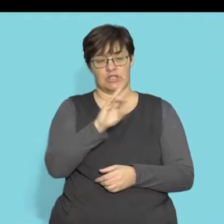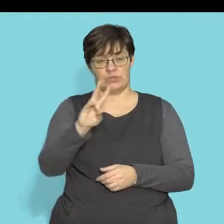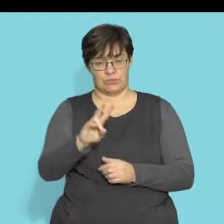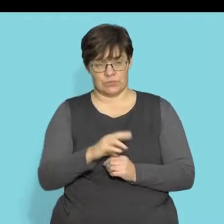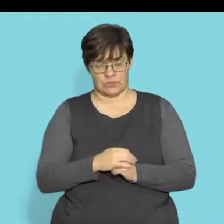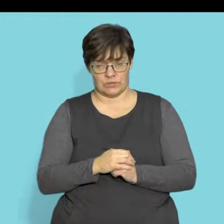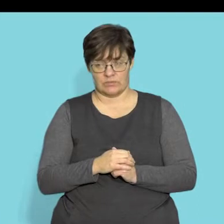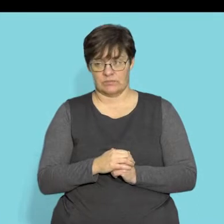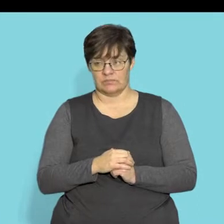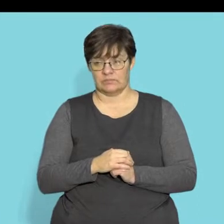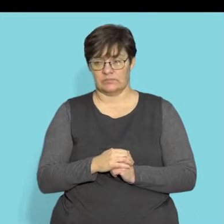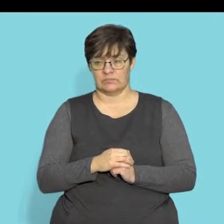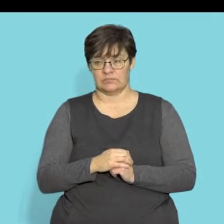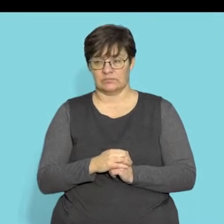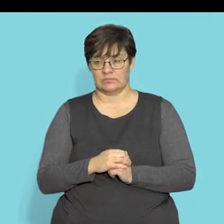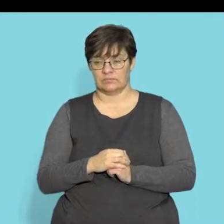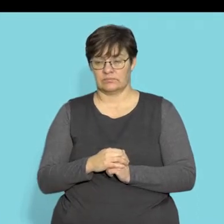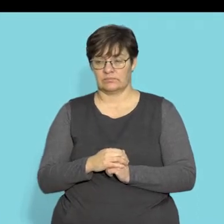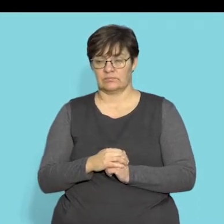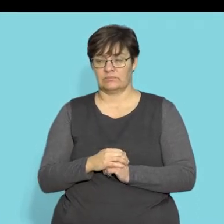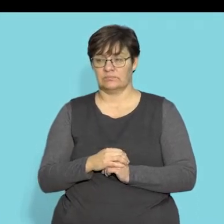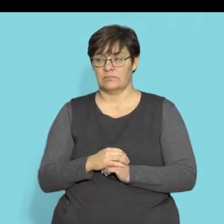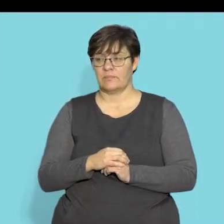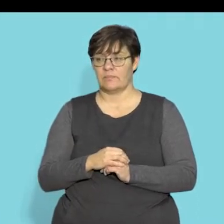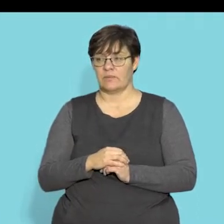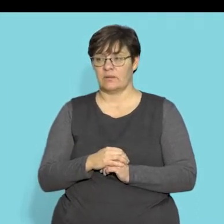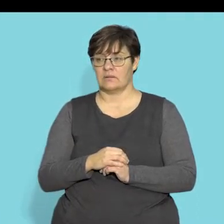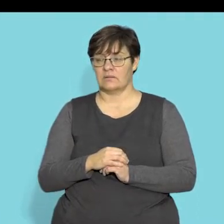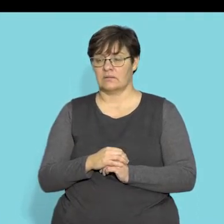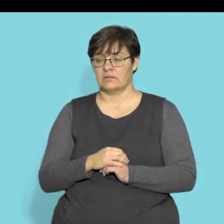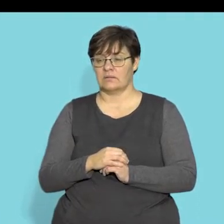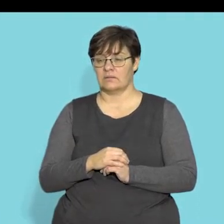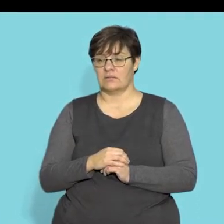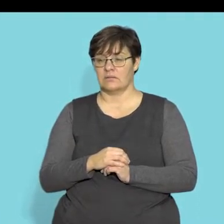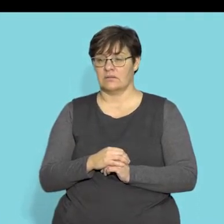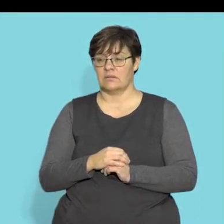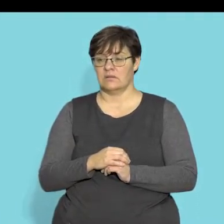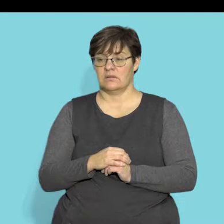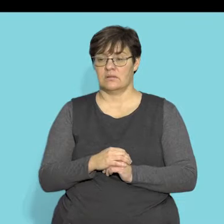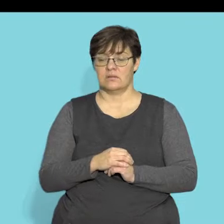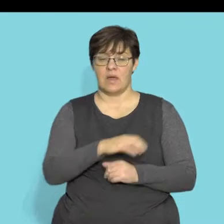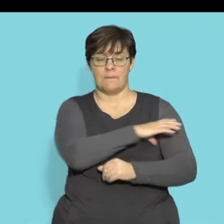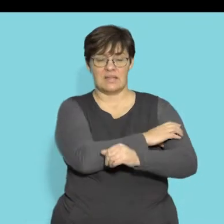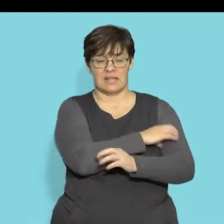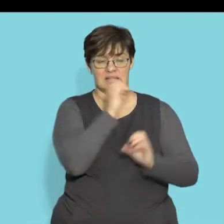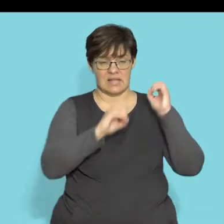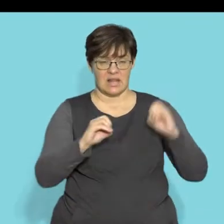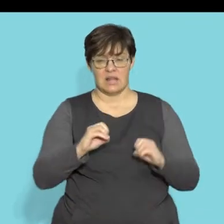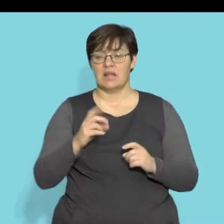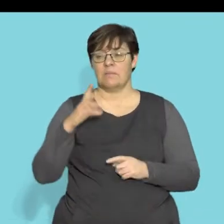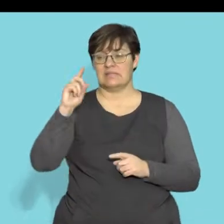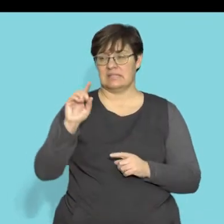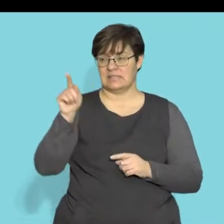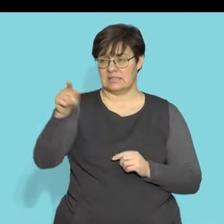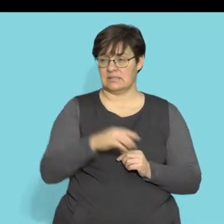this case, it would have 32 chromosomes. The next question would be a muscle cell in organism